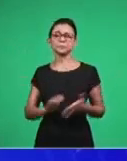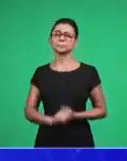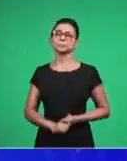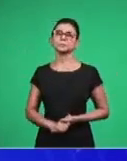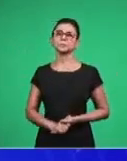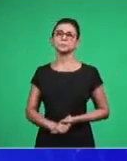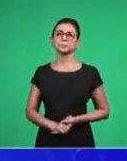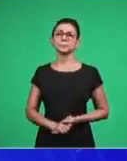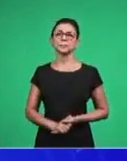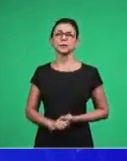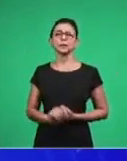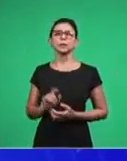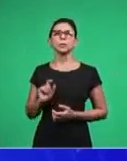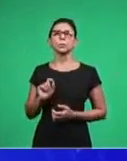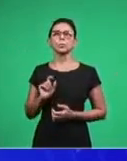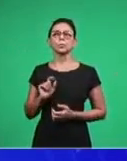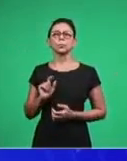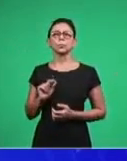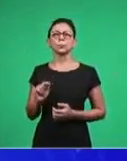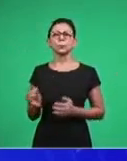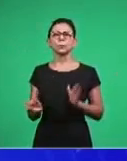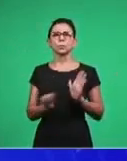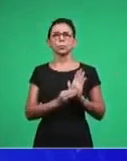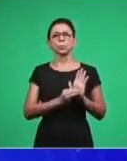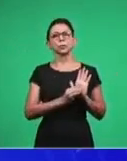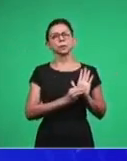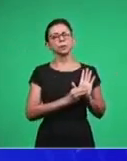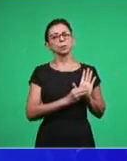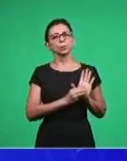also transmitted this information